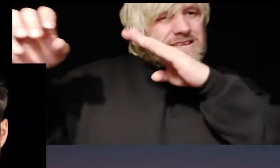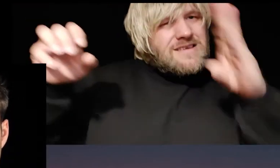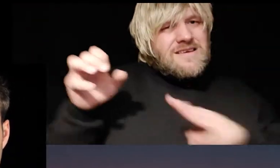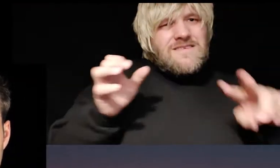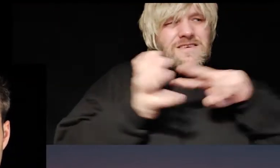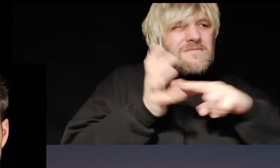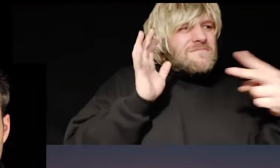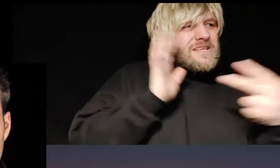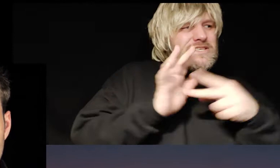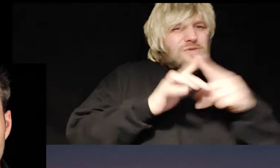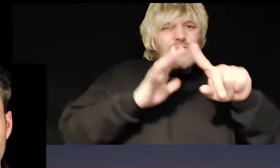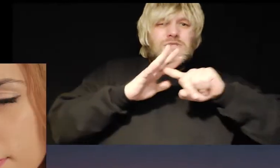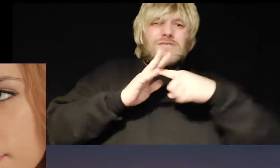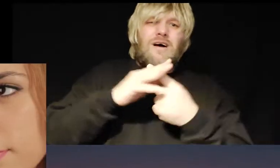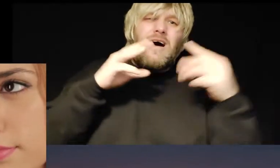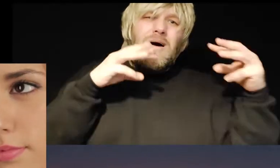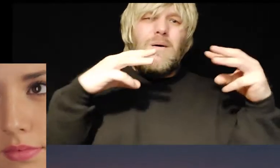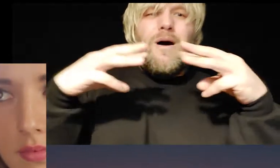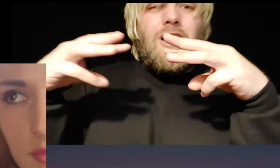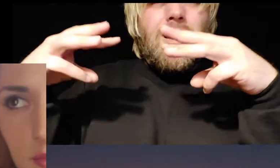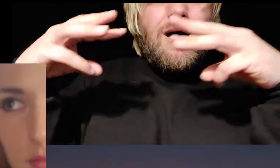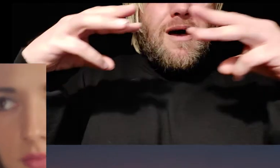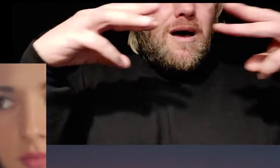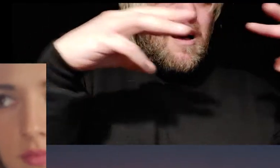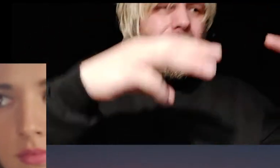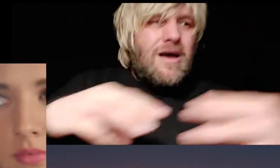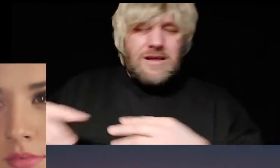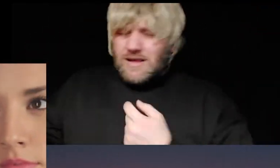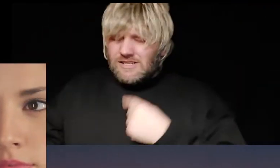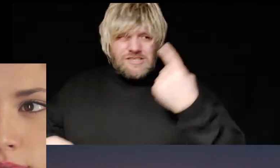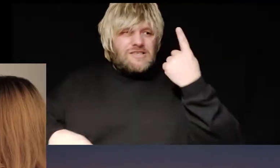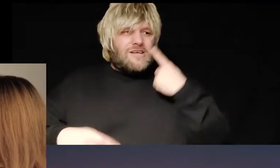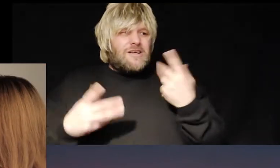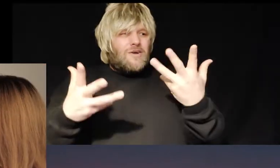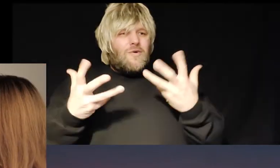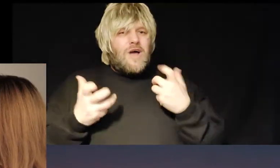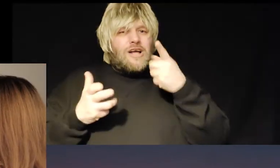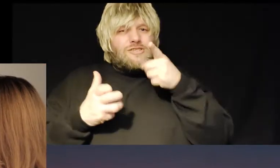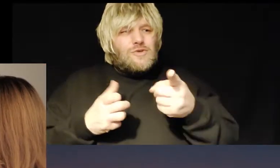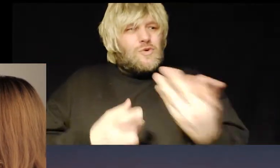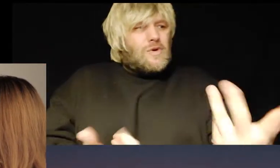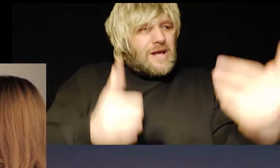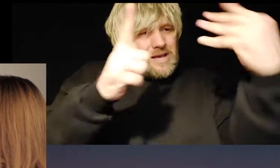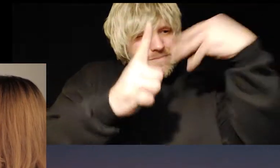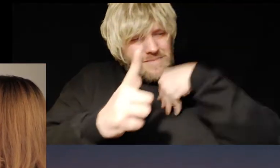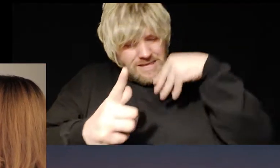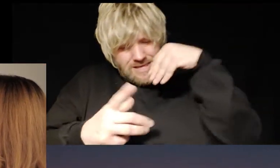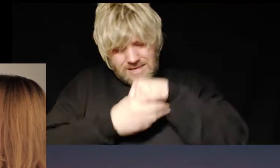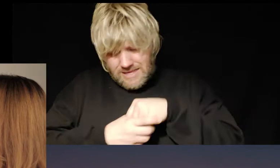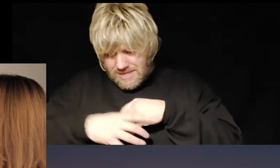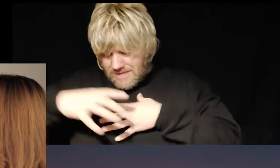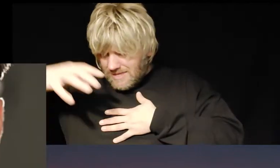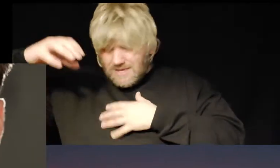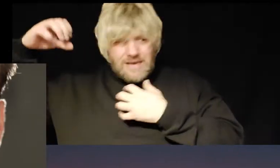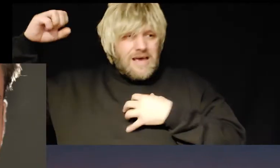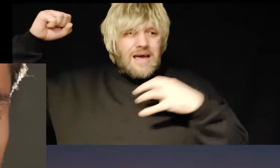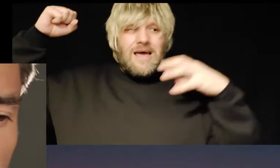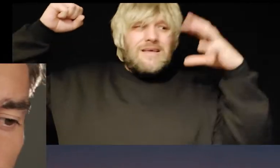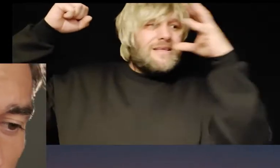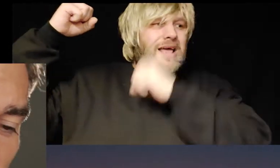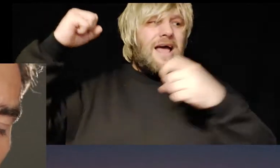I never meant to start a war, I just wanted you to let me in